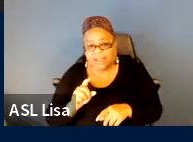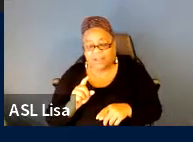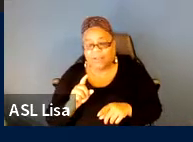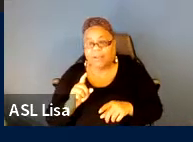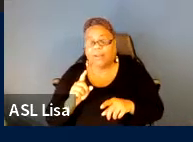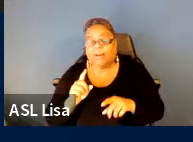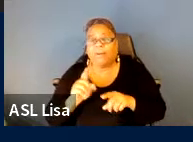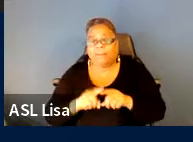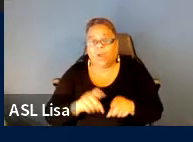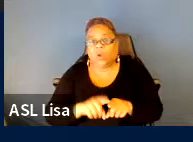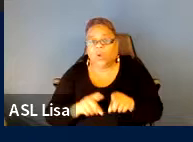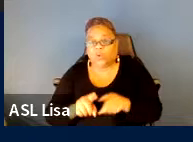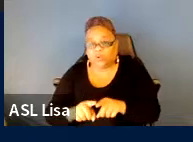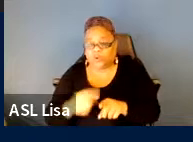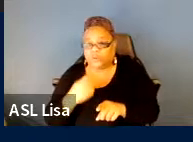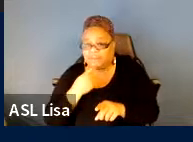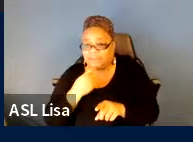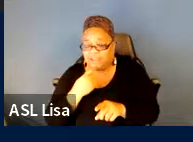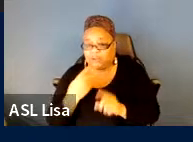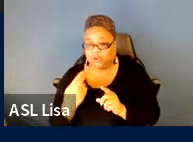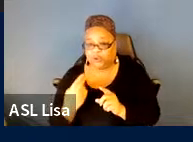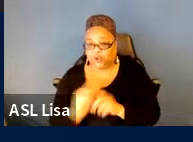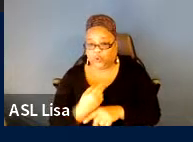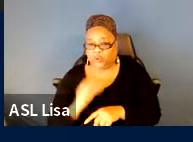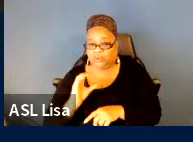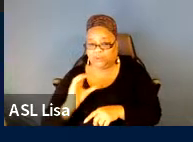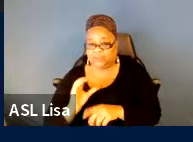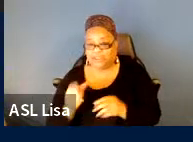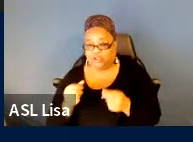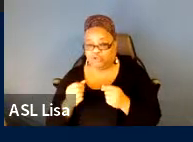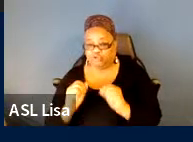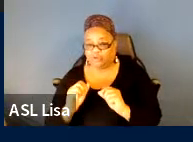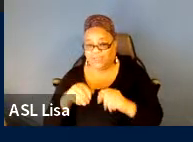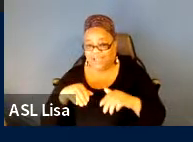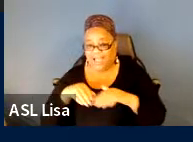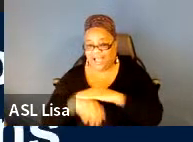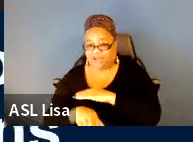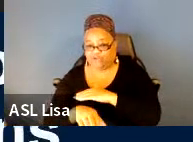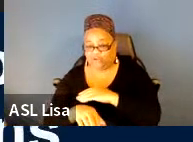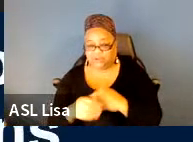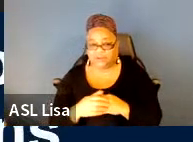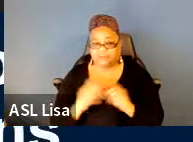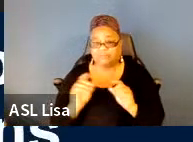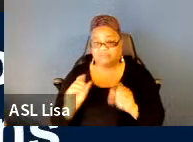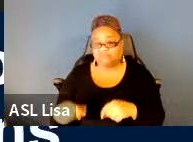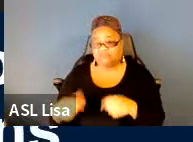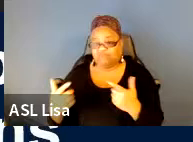street entrance. Let's go to the next slide, please.